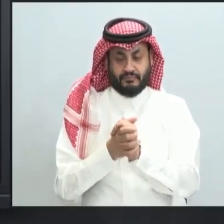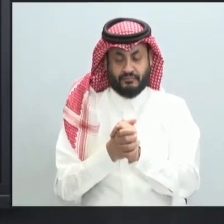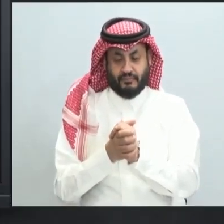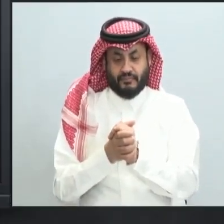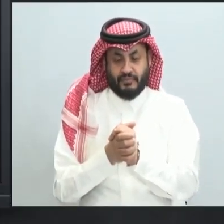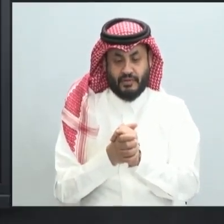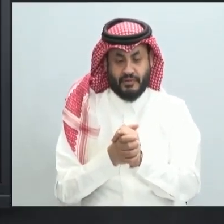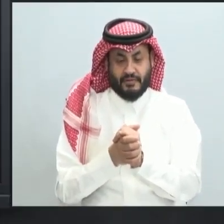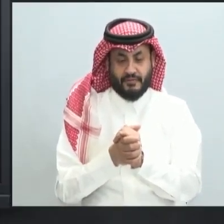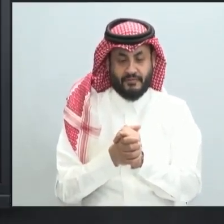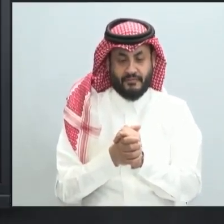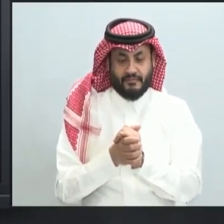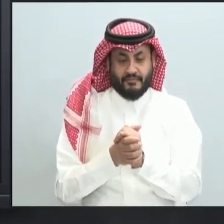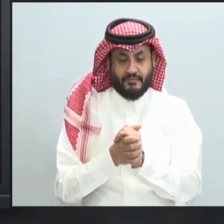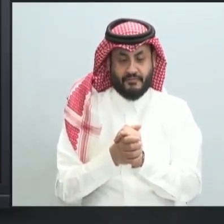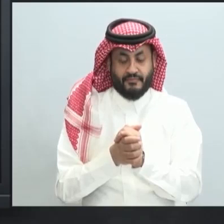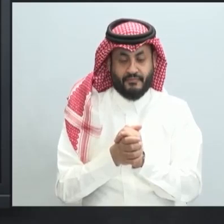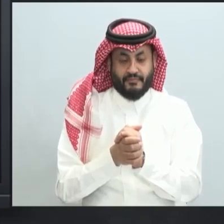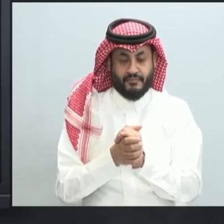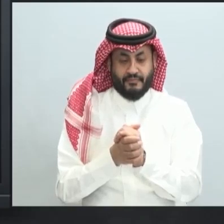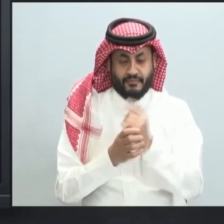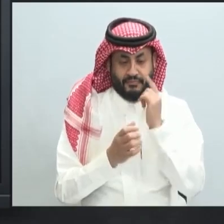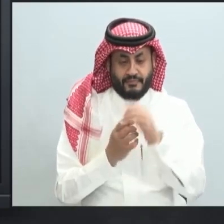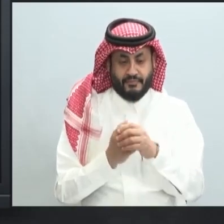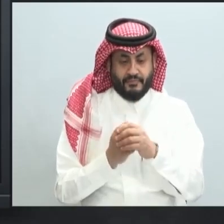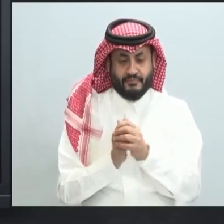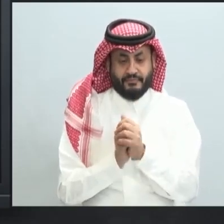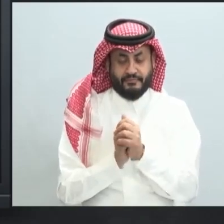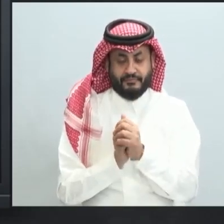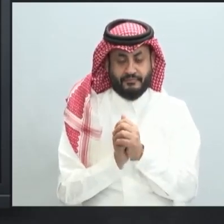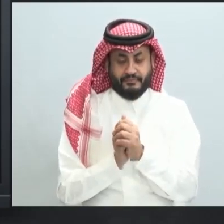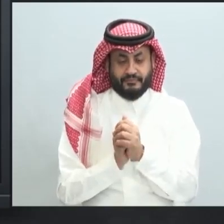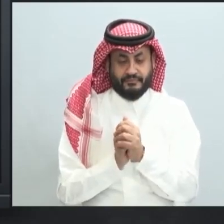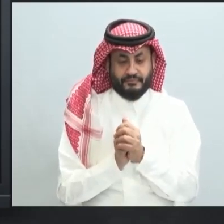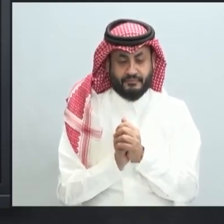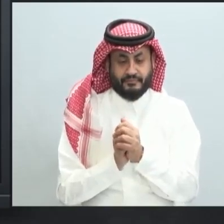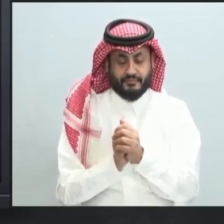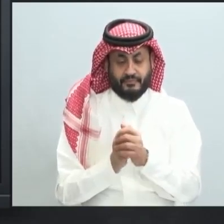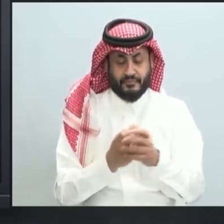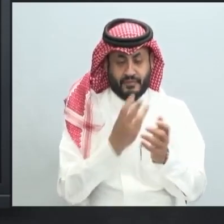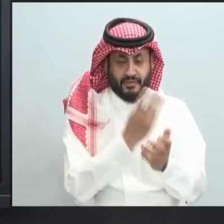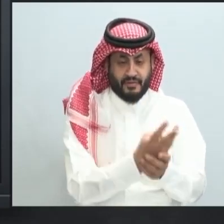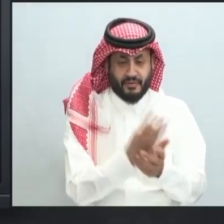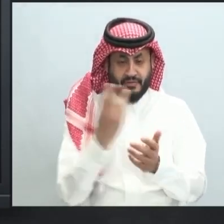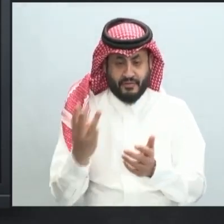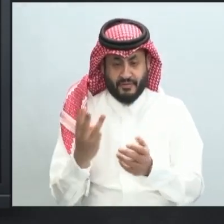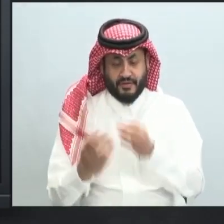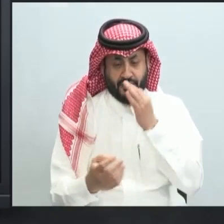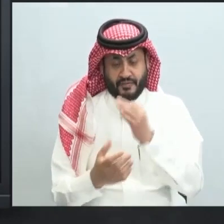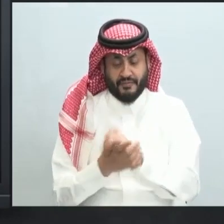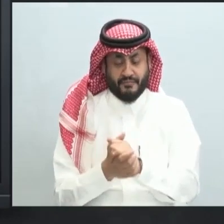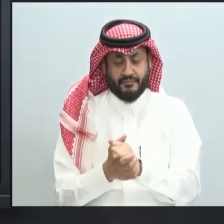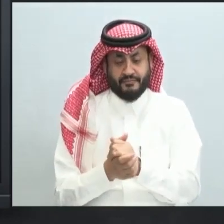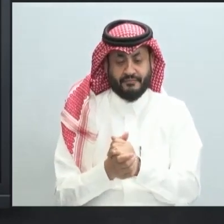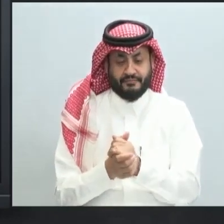say all the three sounds as we have here for the first group, and also the other three sounds with a